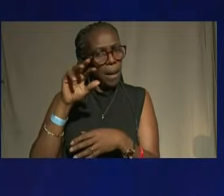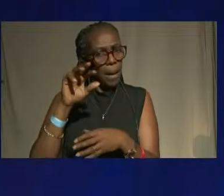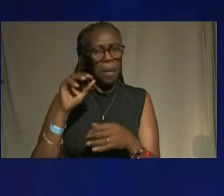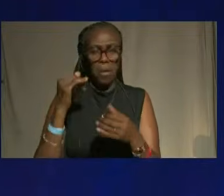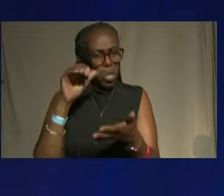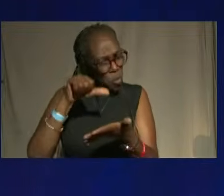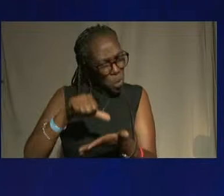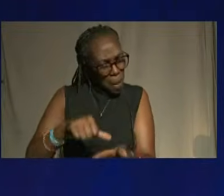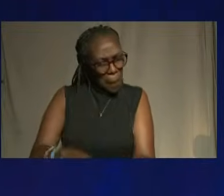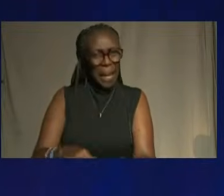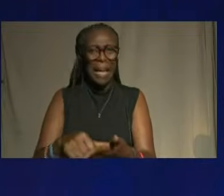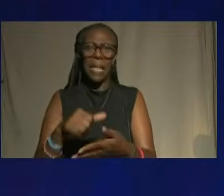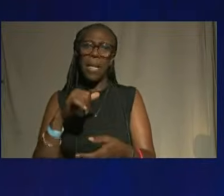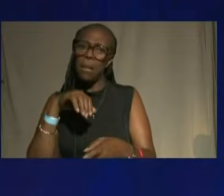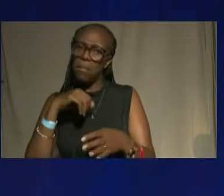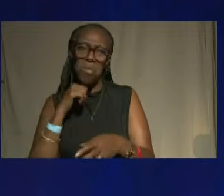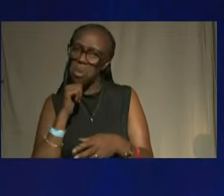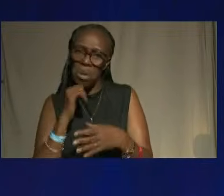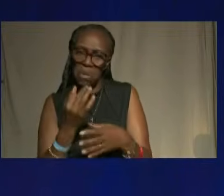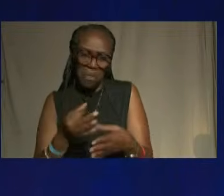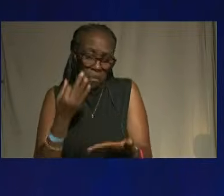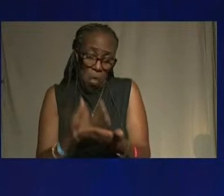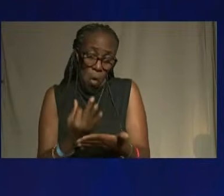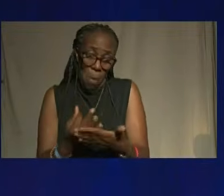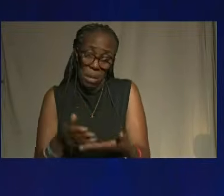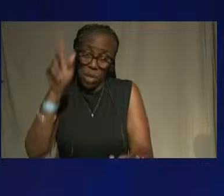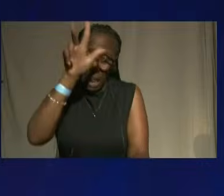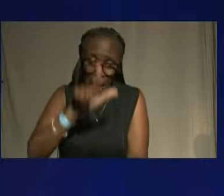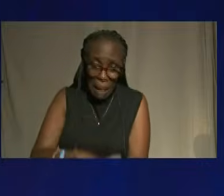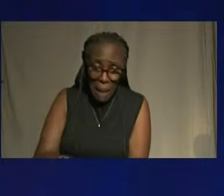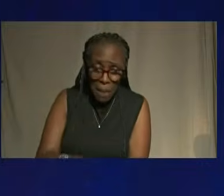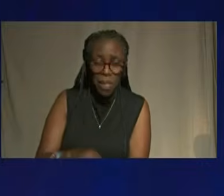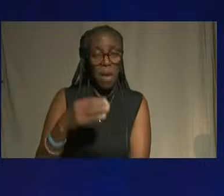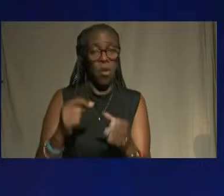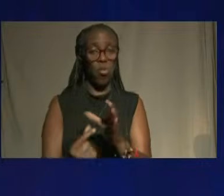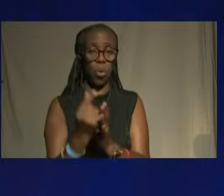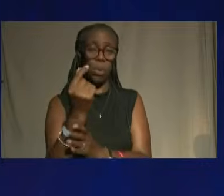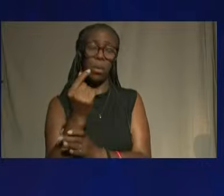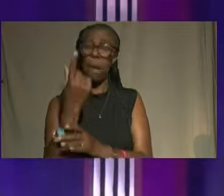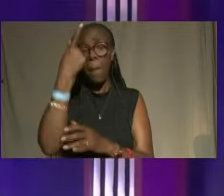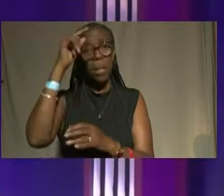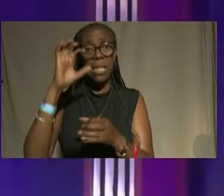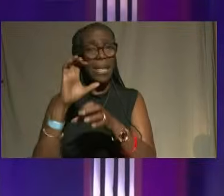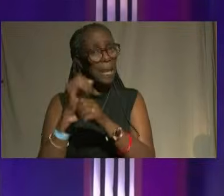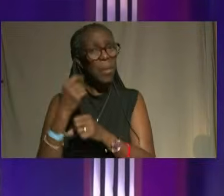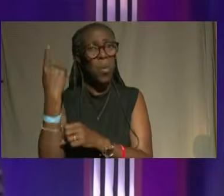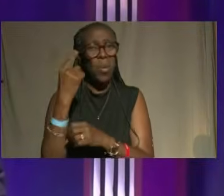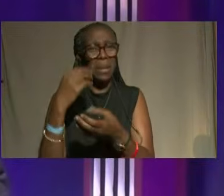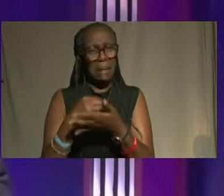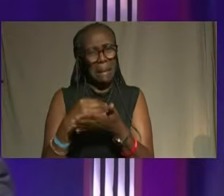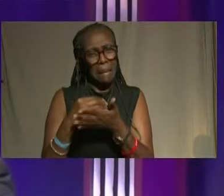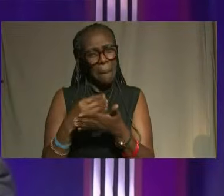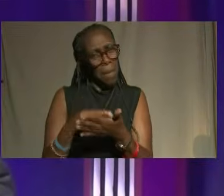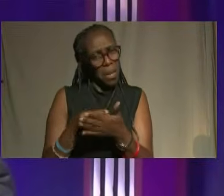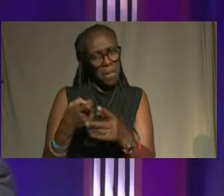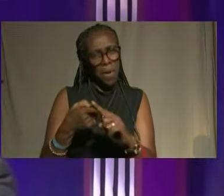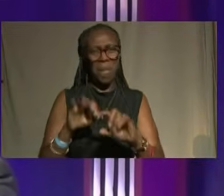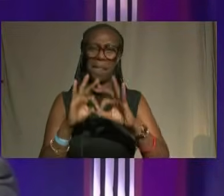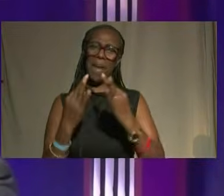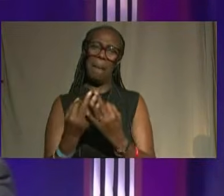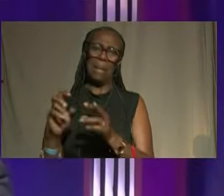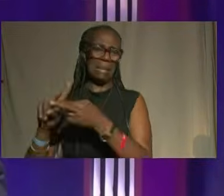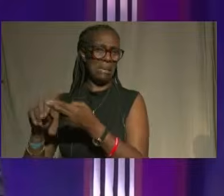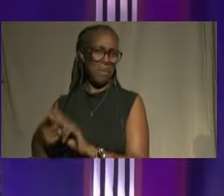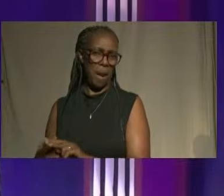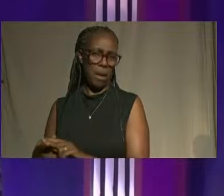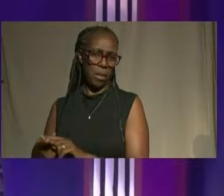informal limits their growth because they can only get money from friends and families and a partner draw. So by removing the income tax for the first 3